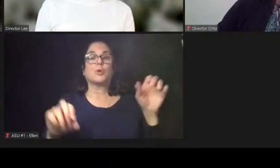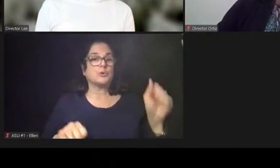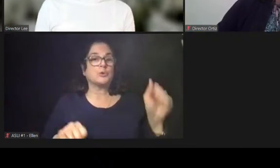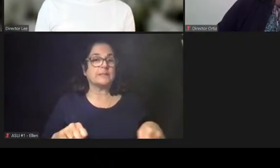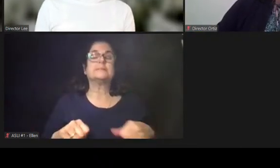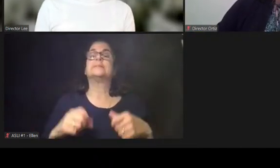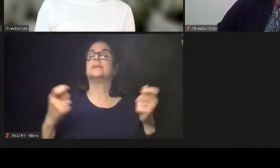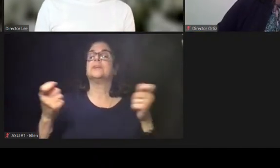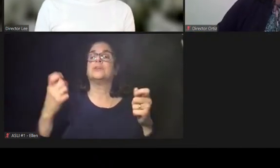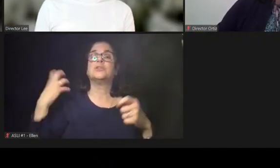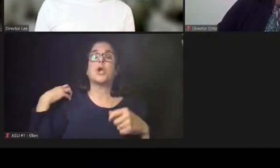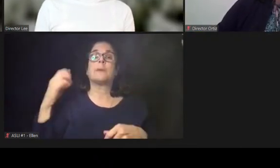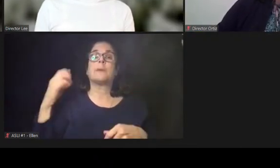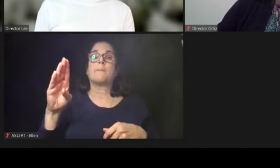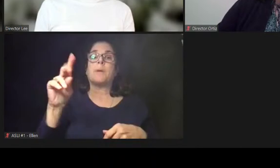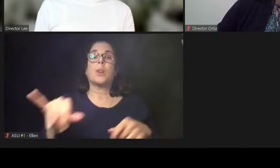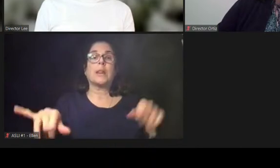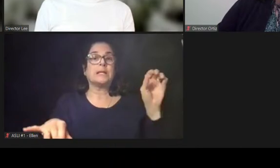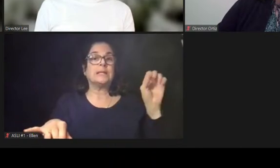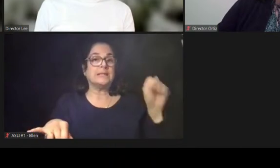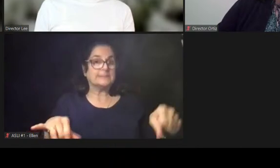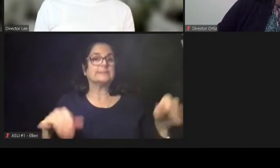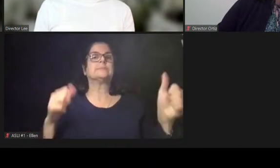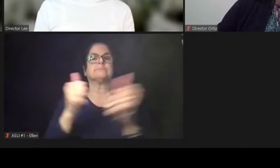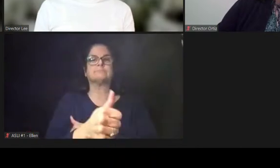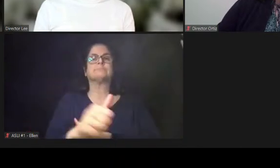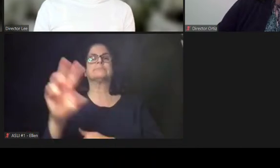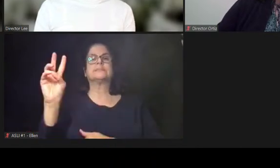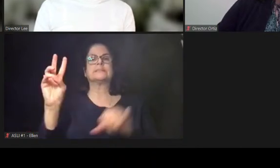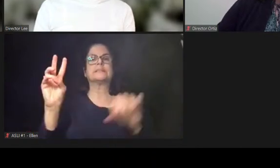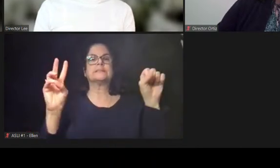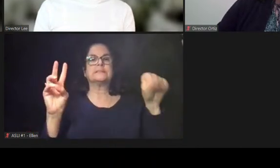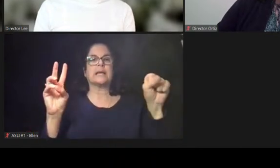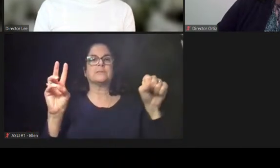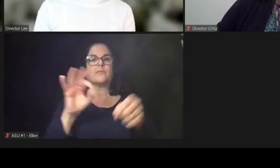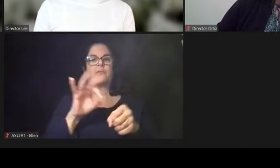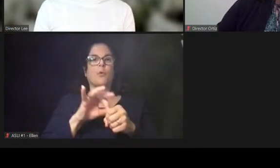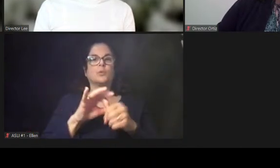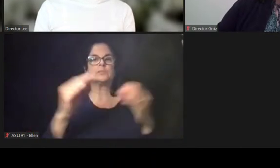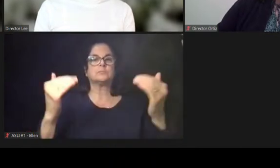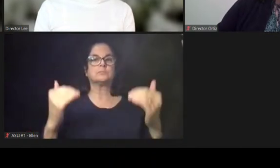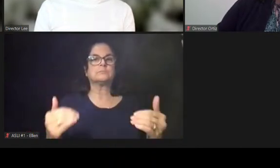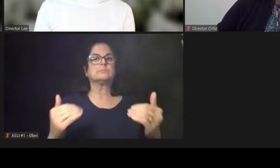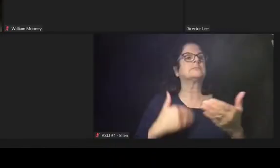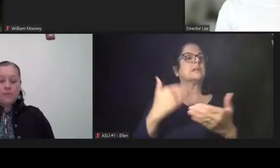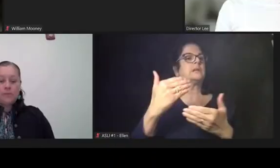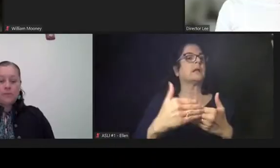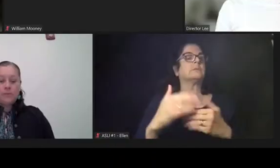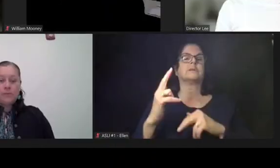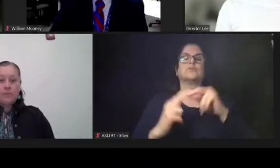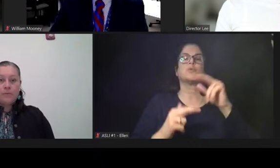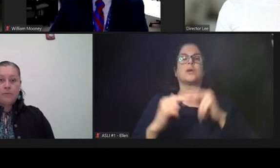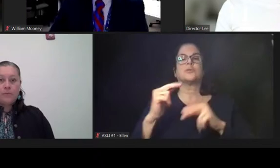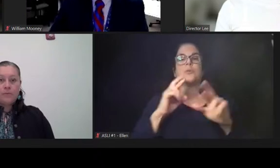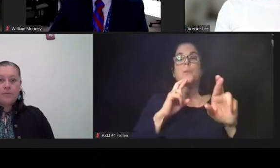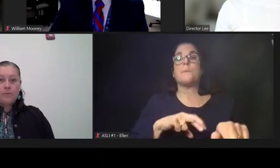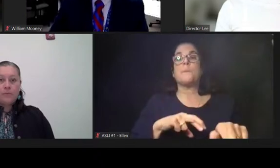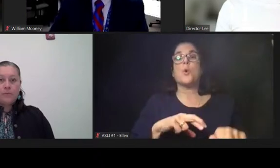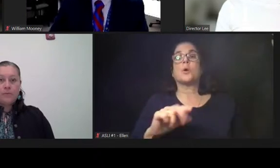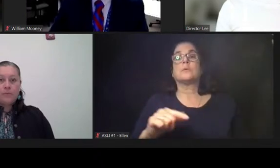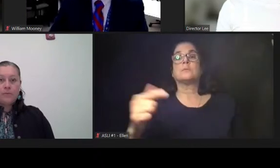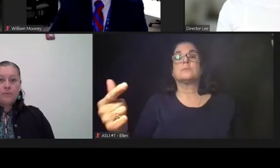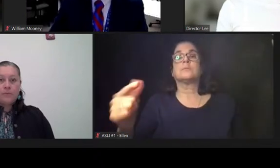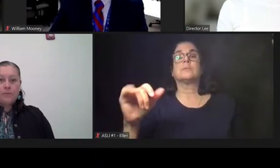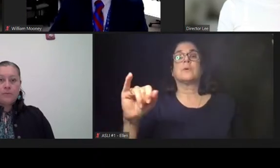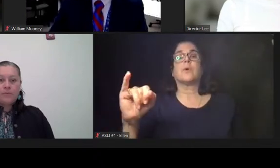Yes. That motion is approved with 6 yes votes. Our next order of business is the construction report. Juan